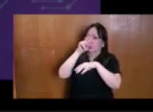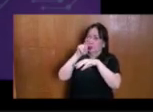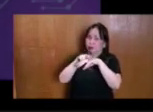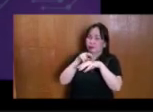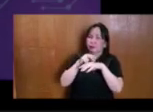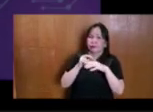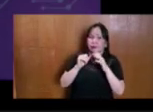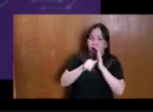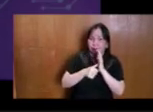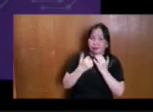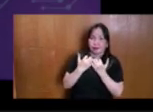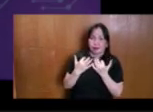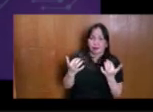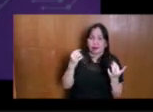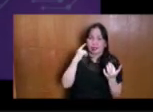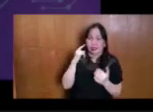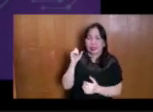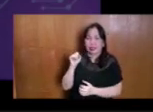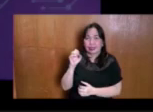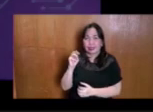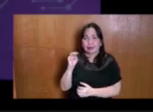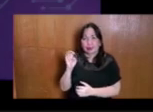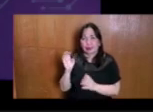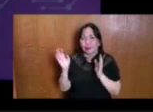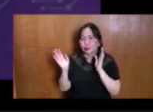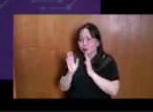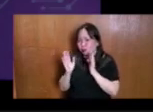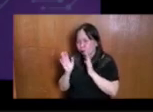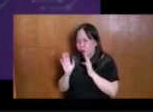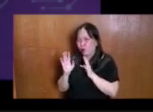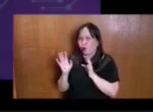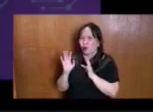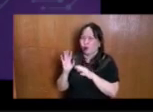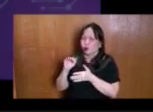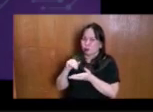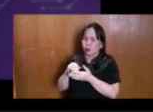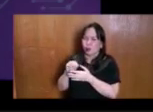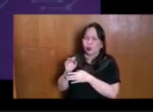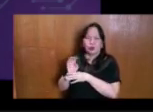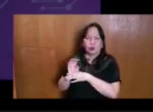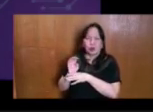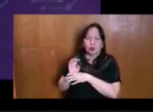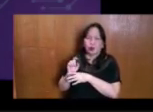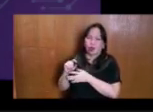forum, we're largely SME community, SME country. We have